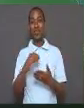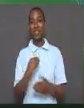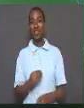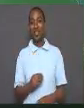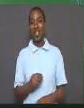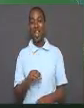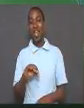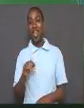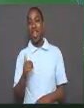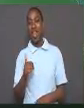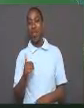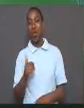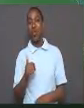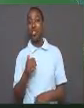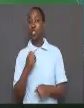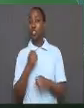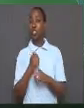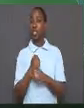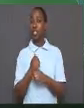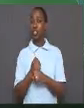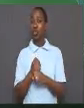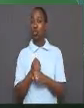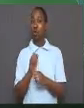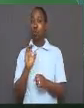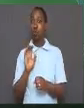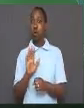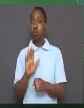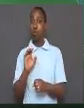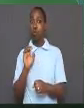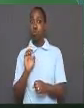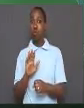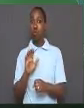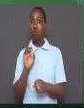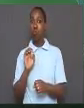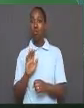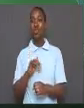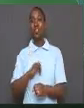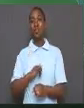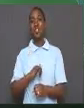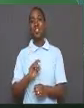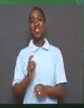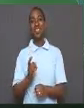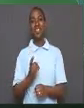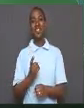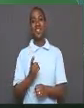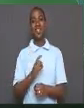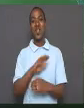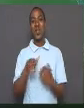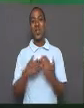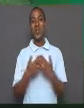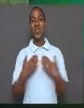it functions similar to a pump in order to move blood around the